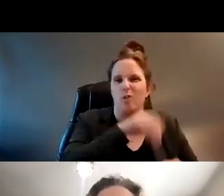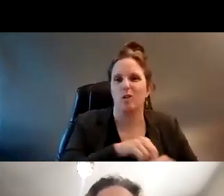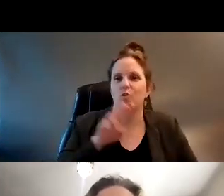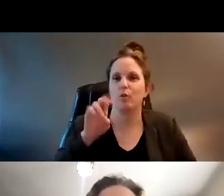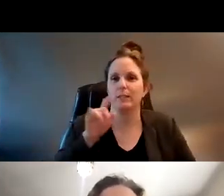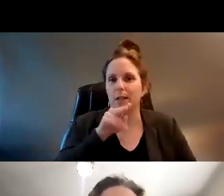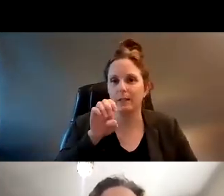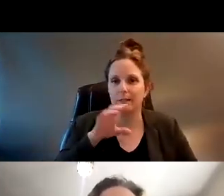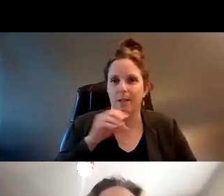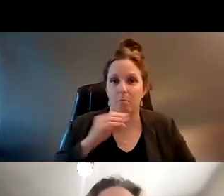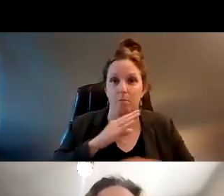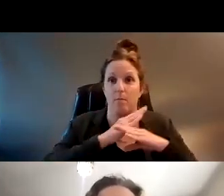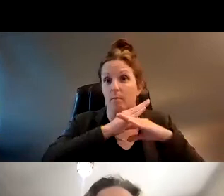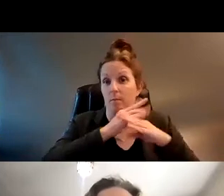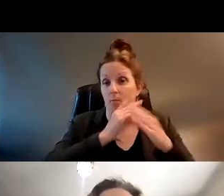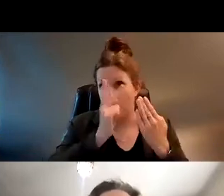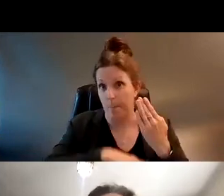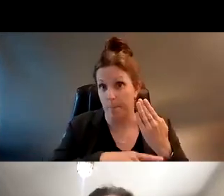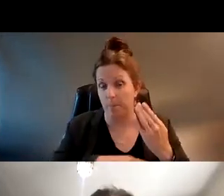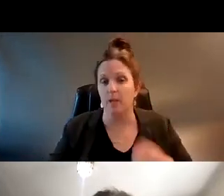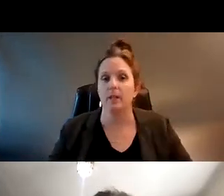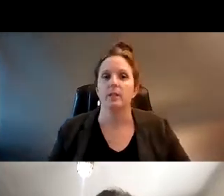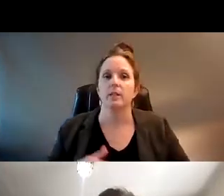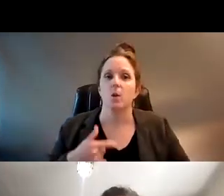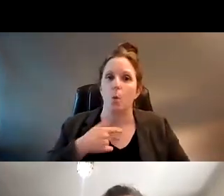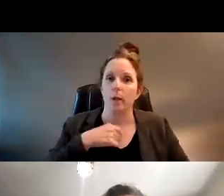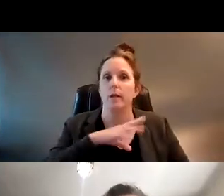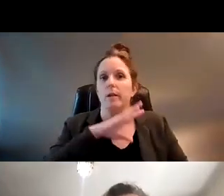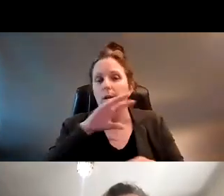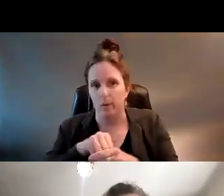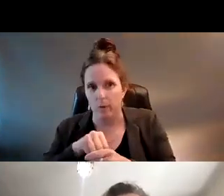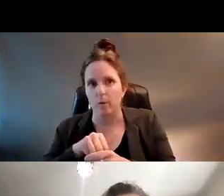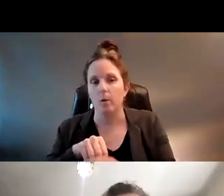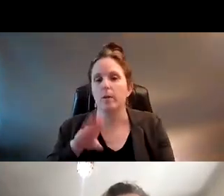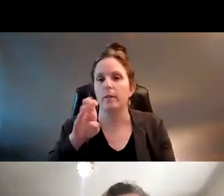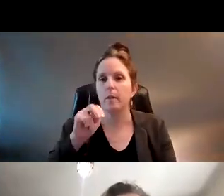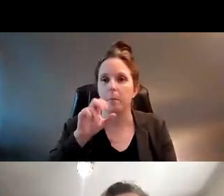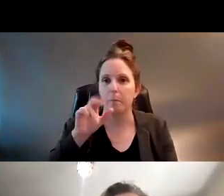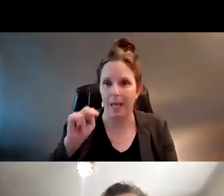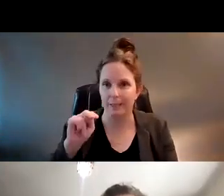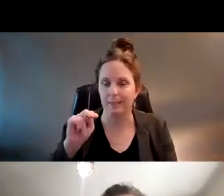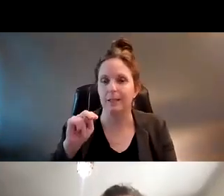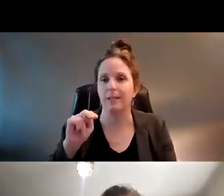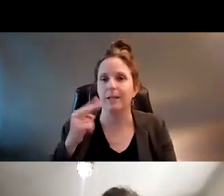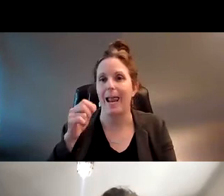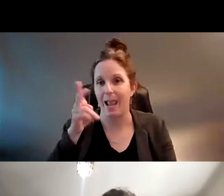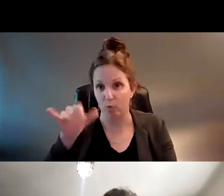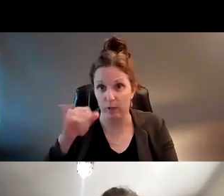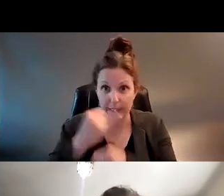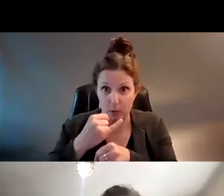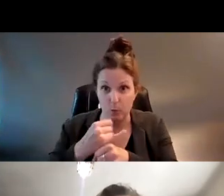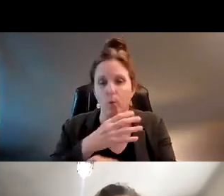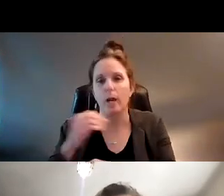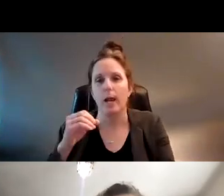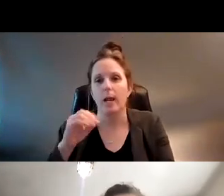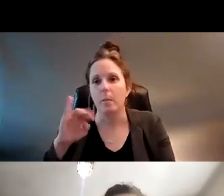Prevention Program. So we were collaborating with the Benson Henry Institute and also the bipolar program at Mass General to come up with a menu